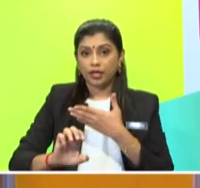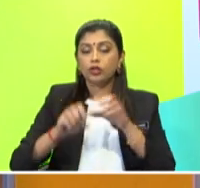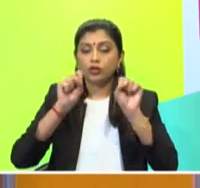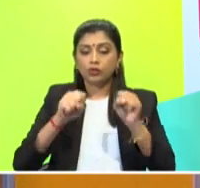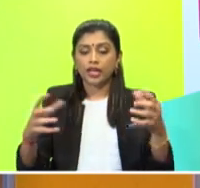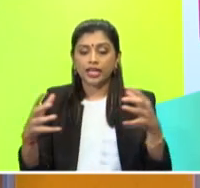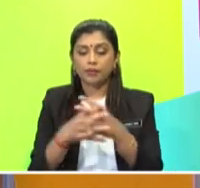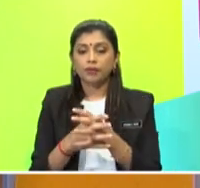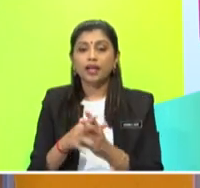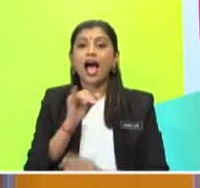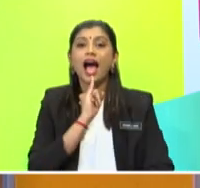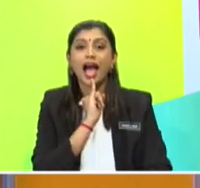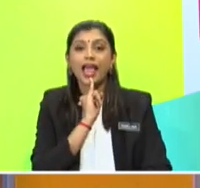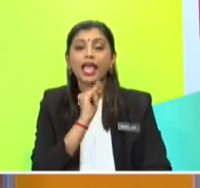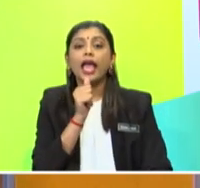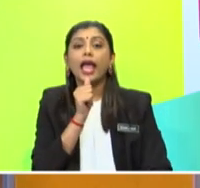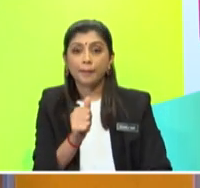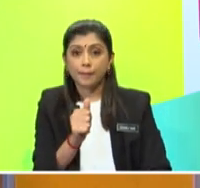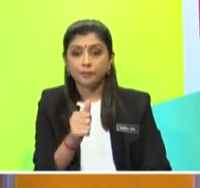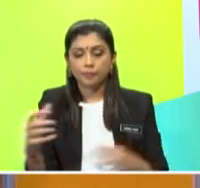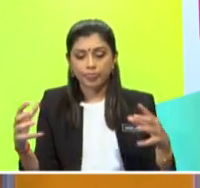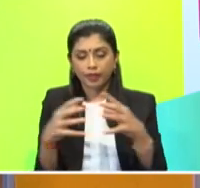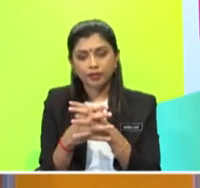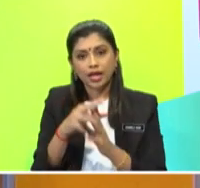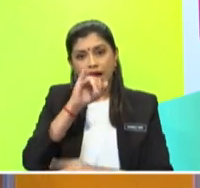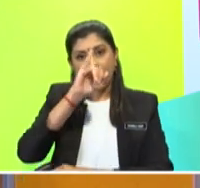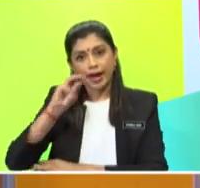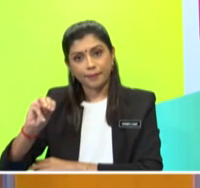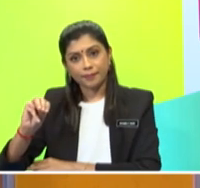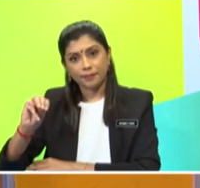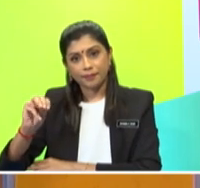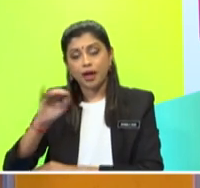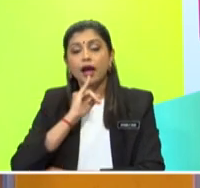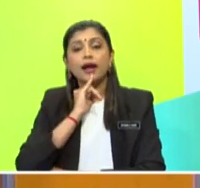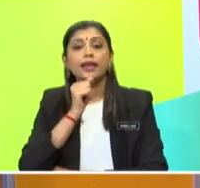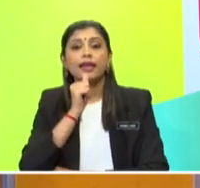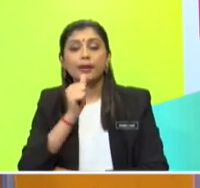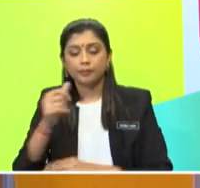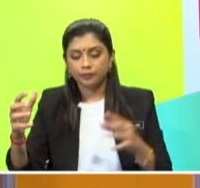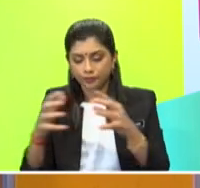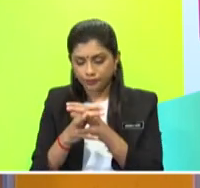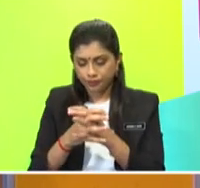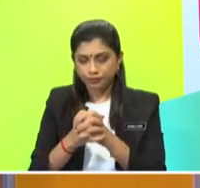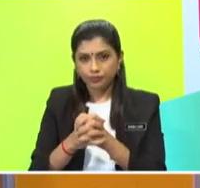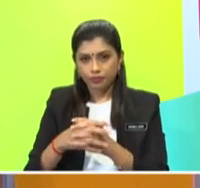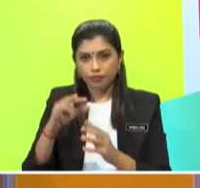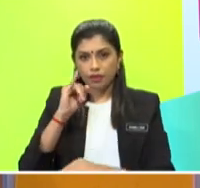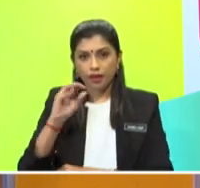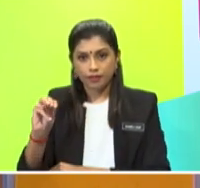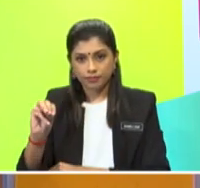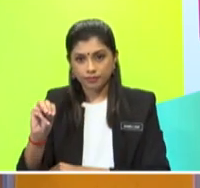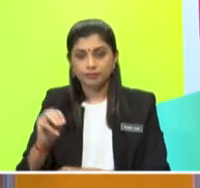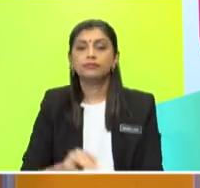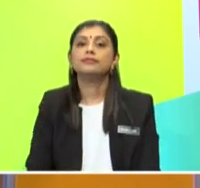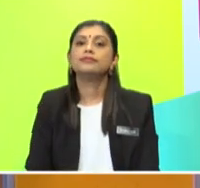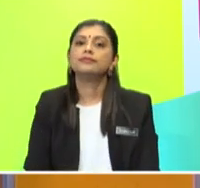it is always, you can always write it as it's. How are things, it can always be written as how, or how have you